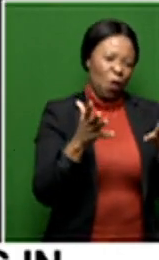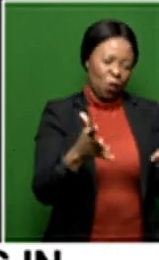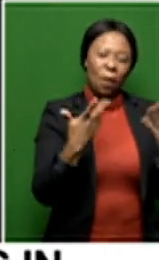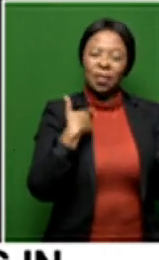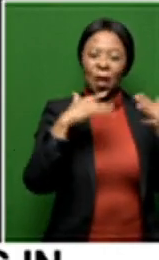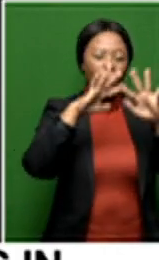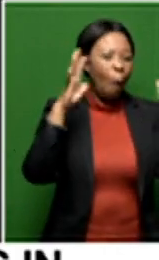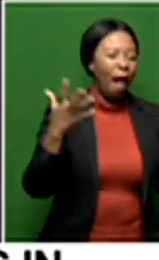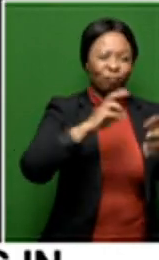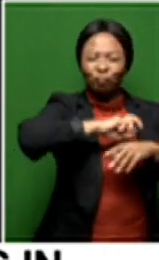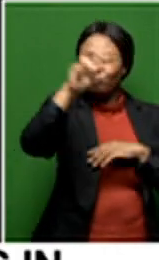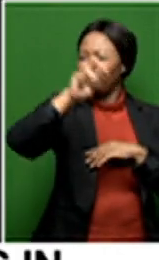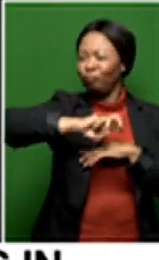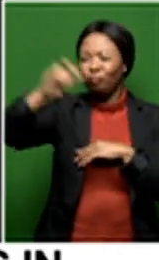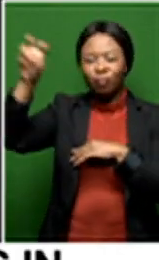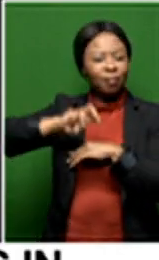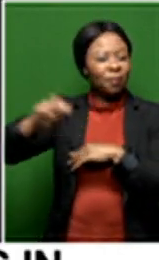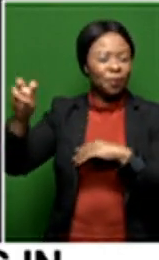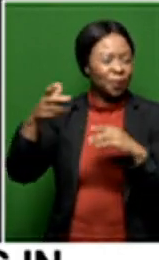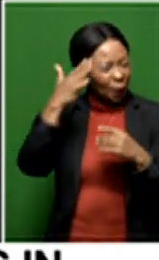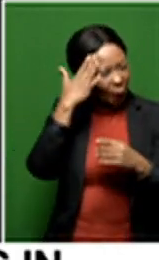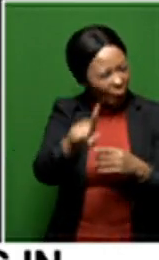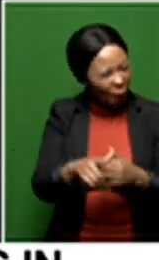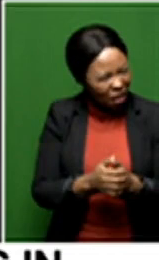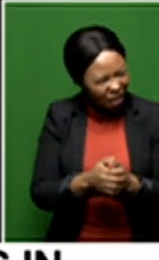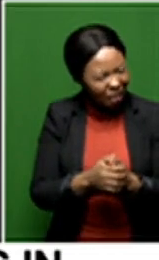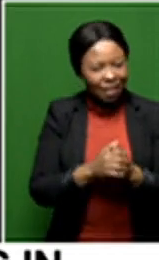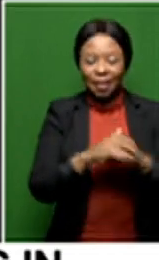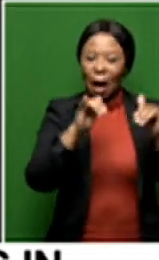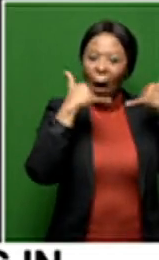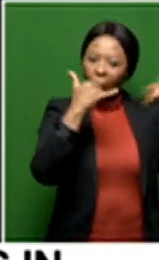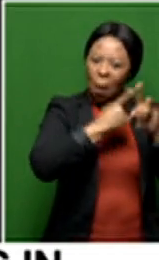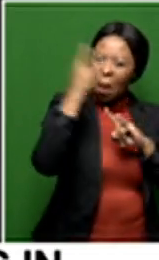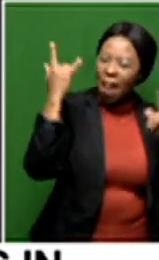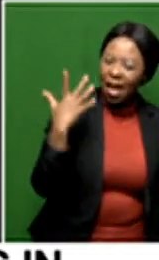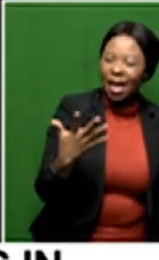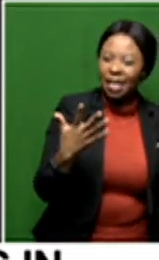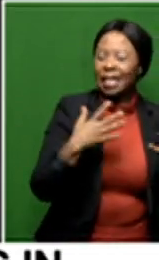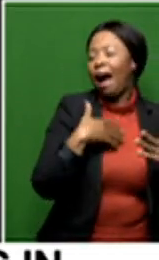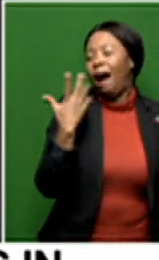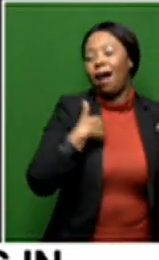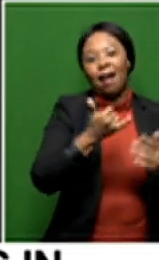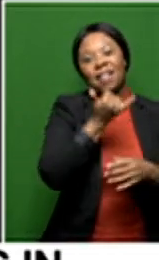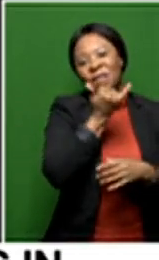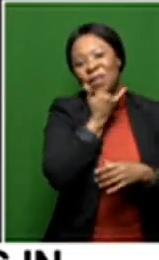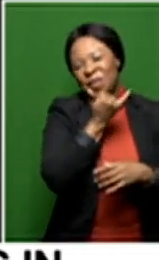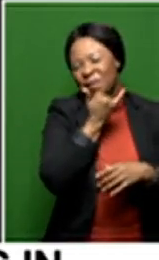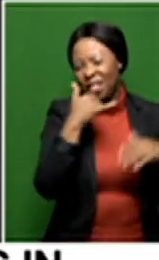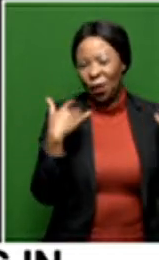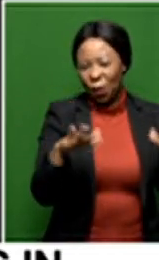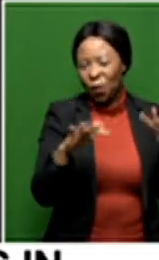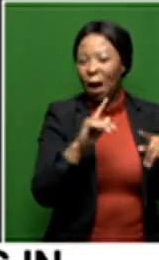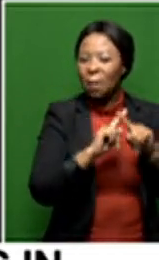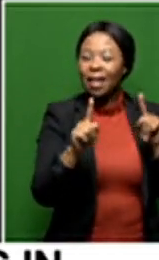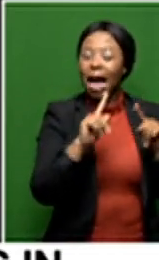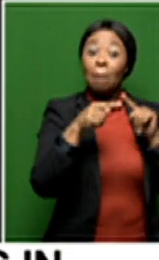traveling the world and, you know, winning an award, whatever. Mm. That was just, you know, I'm happy for that. But it was